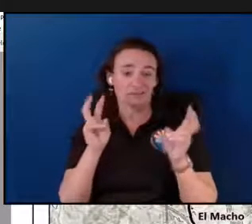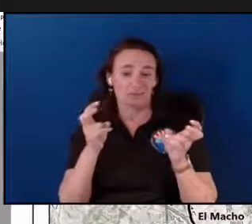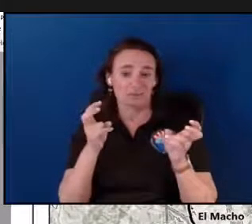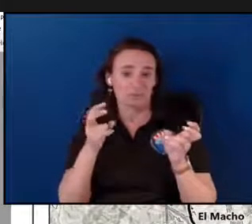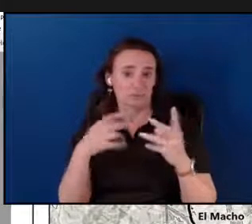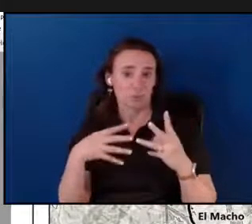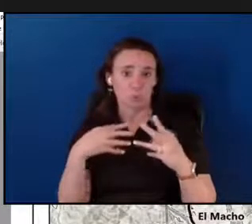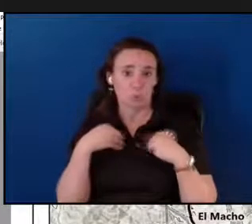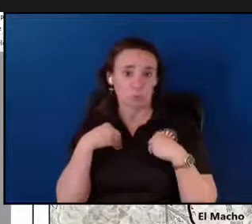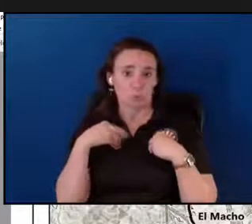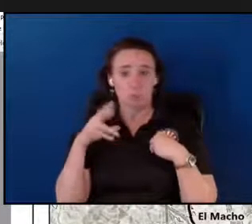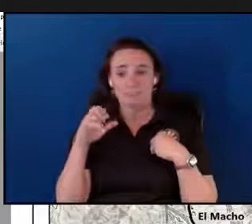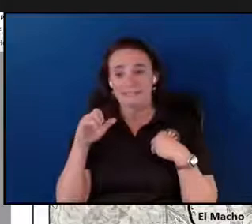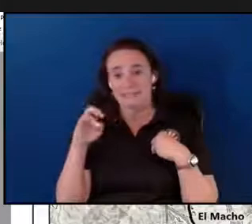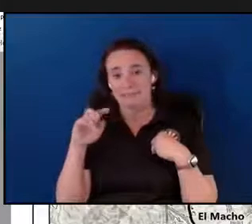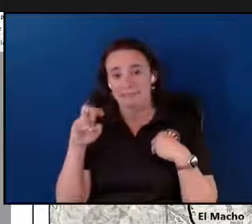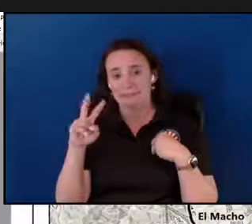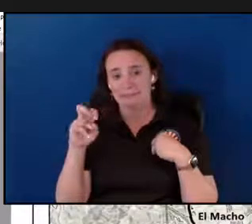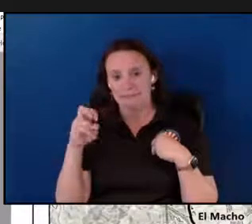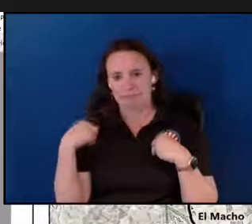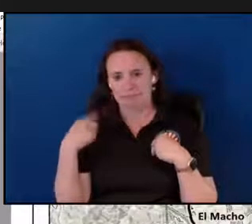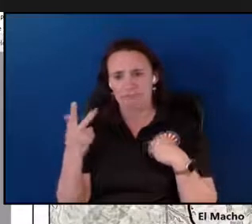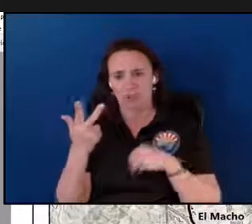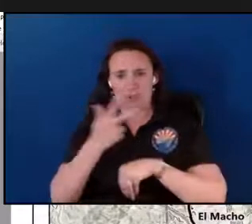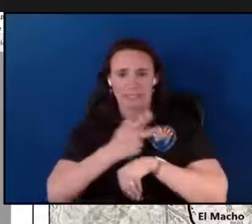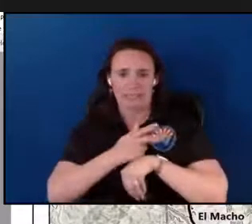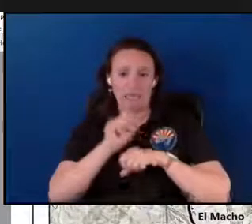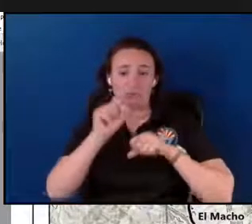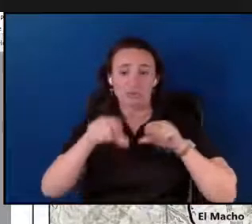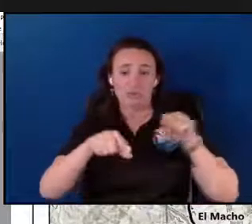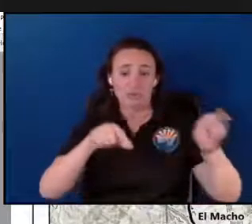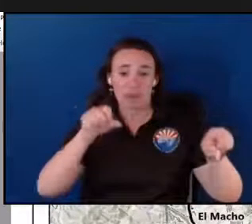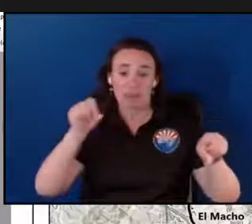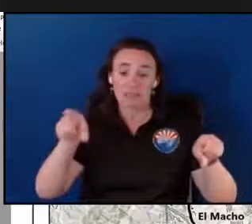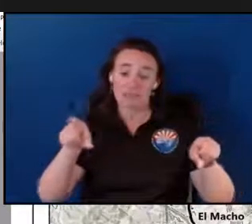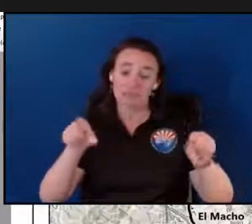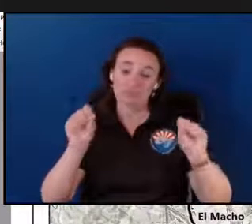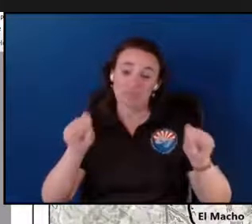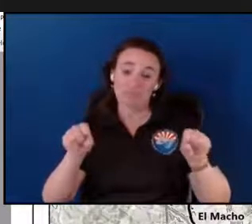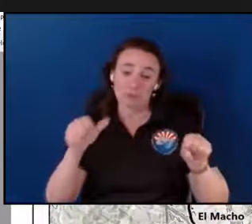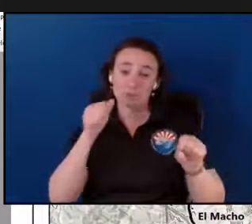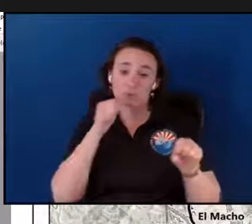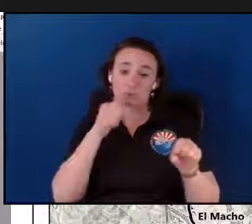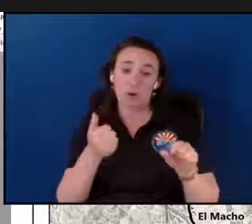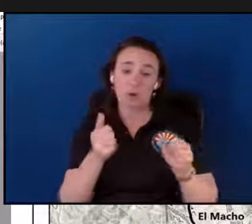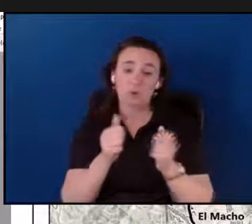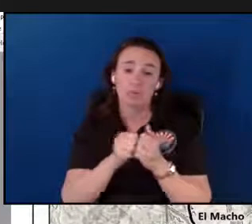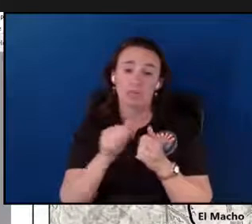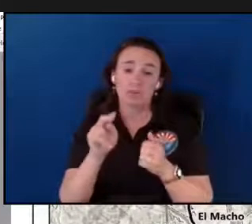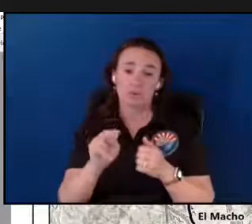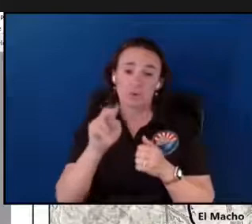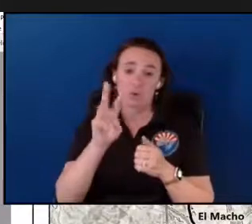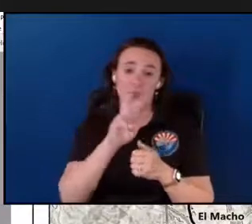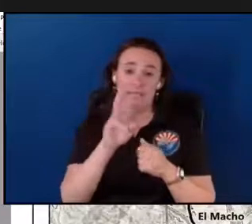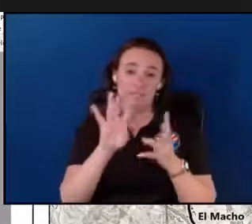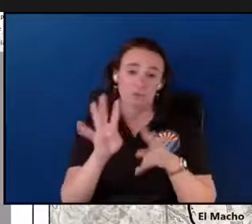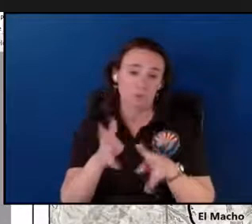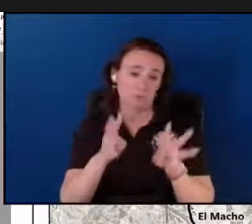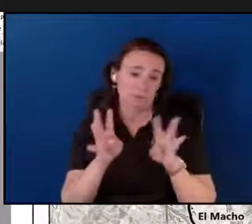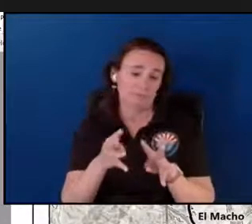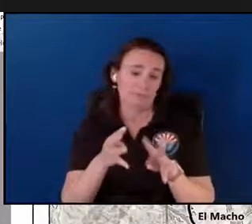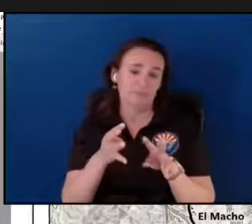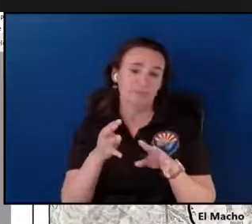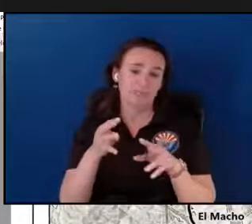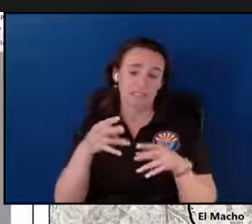So spotting is a very real possibility, especially with that northwest wind tomorrow down here in this lower finger and